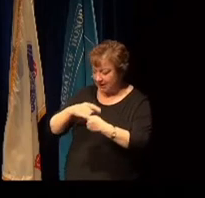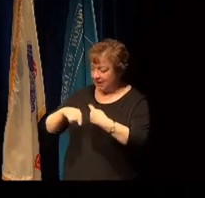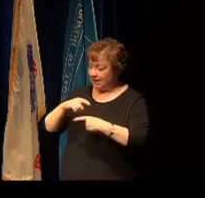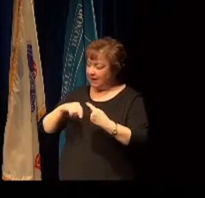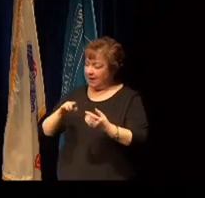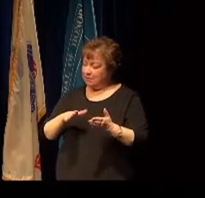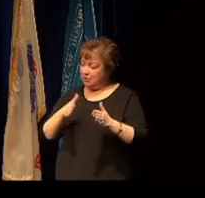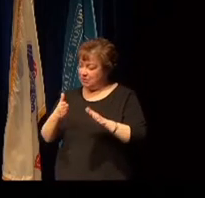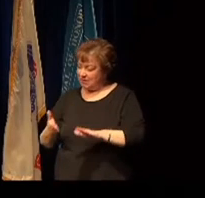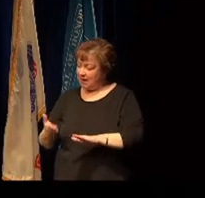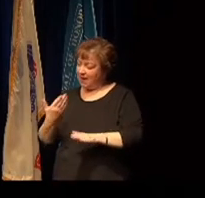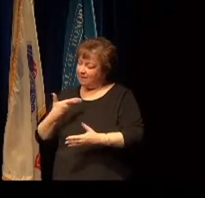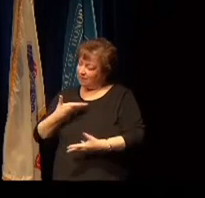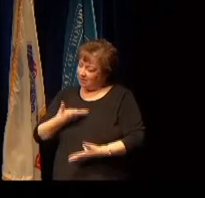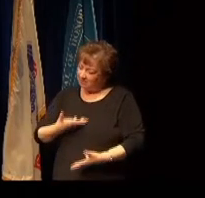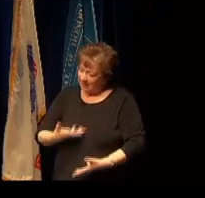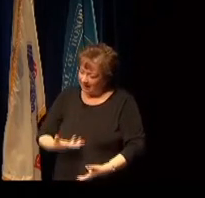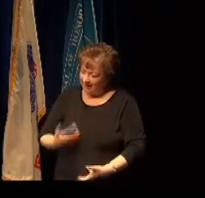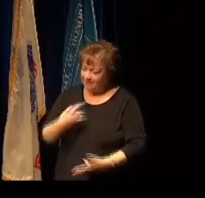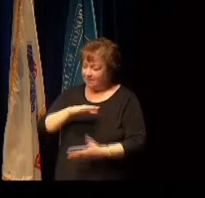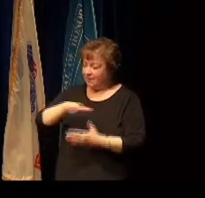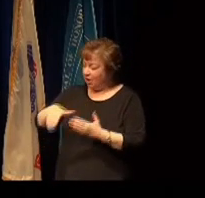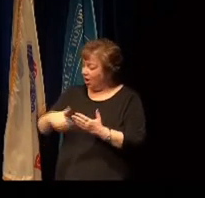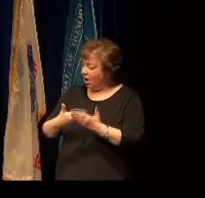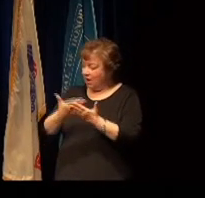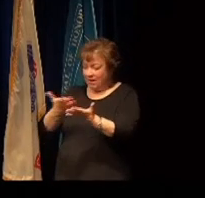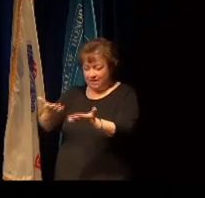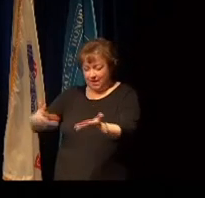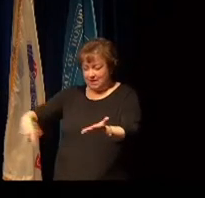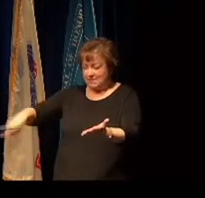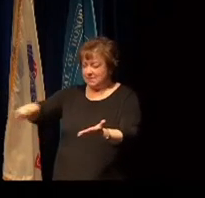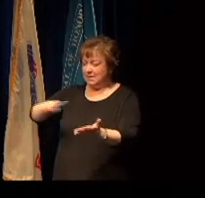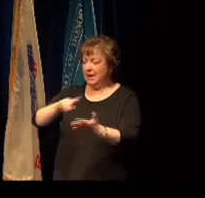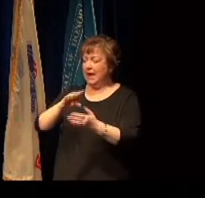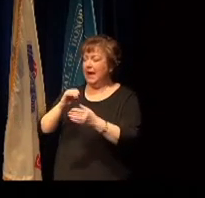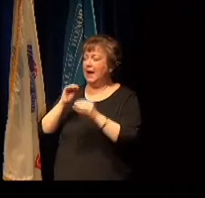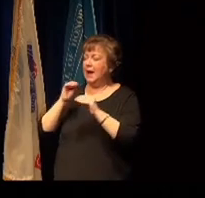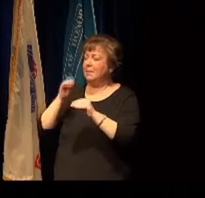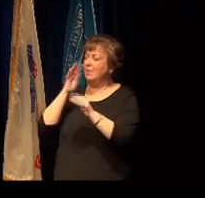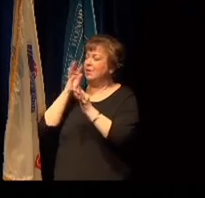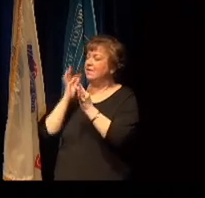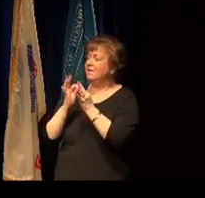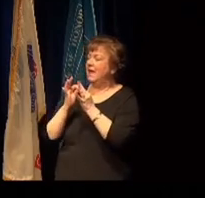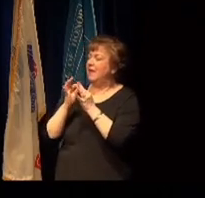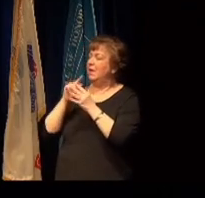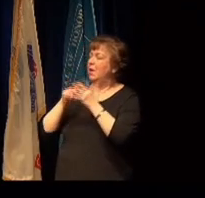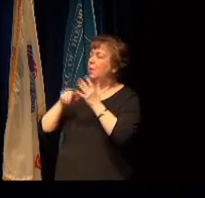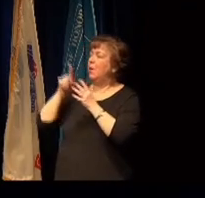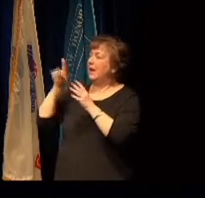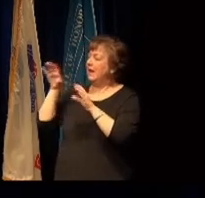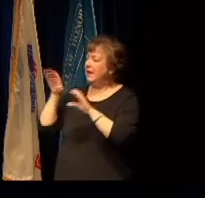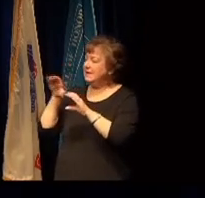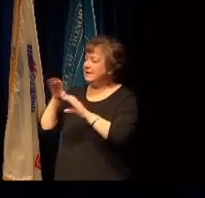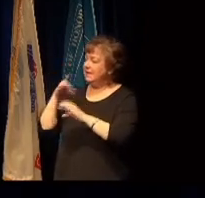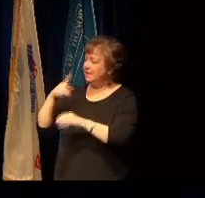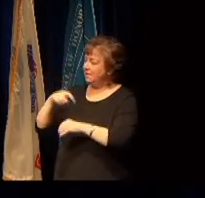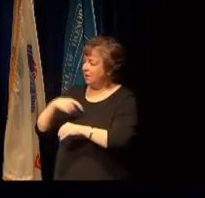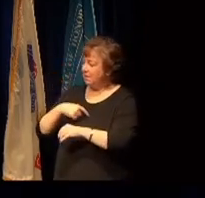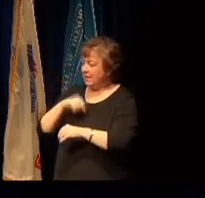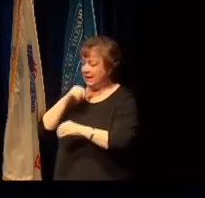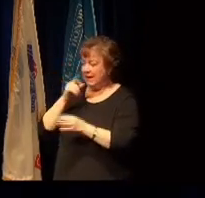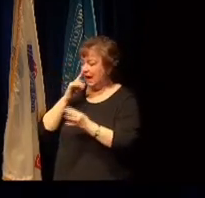to pay for our sins. And I put my faith in what he did for me, not what I can do for